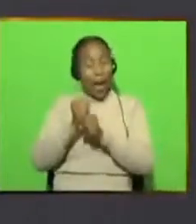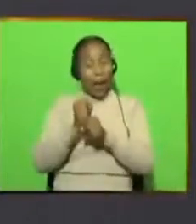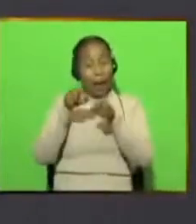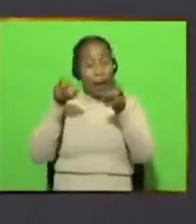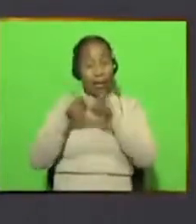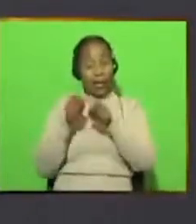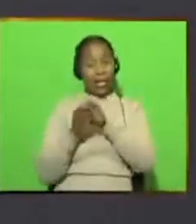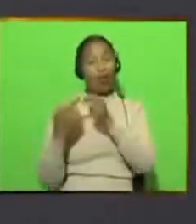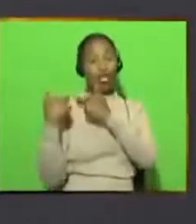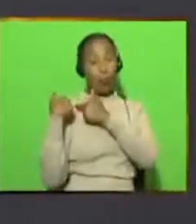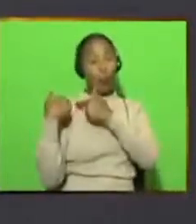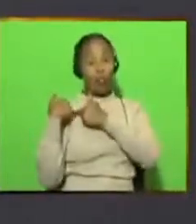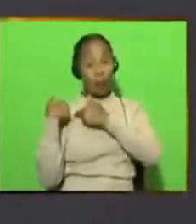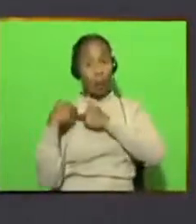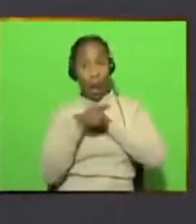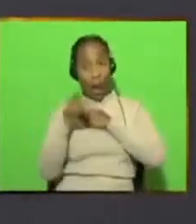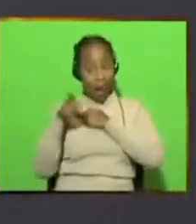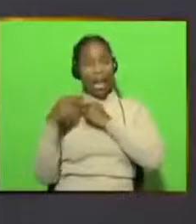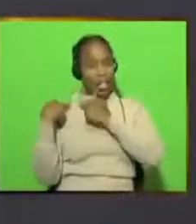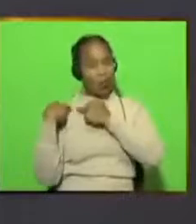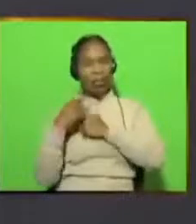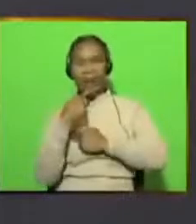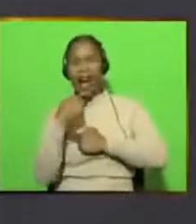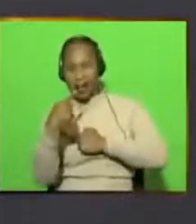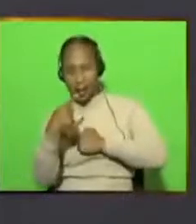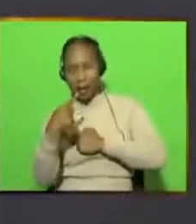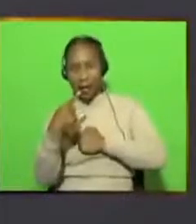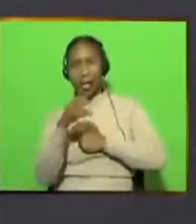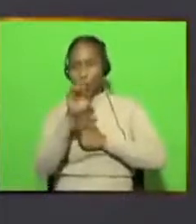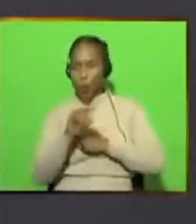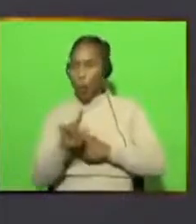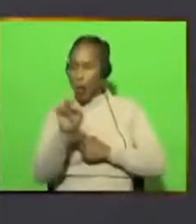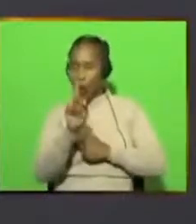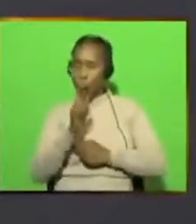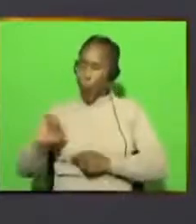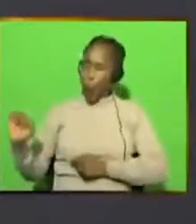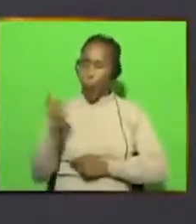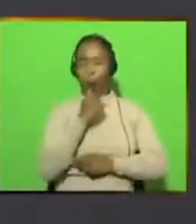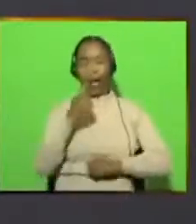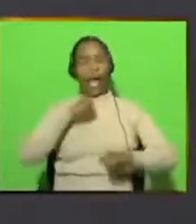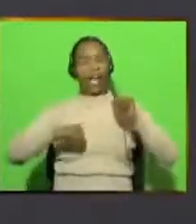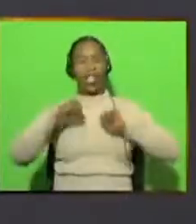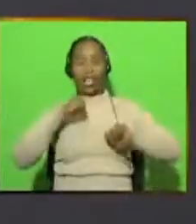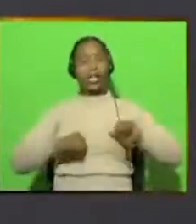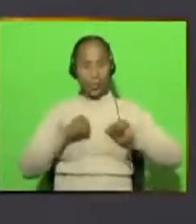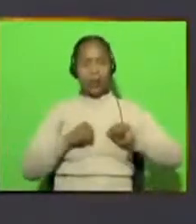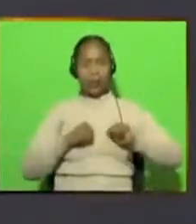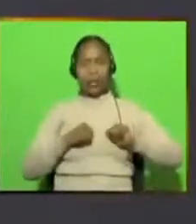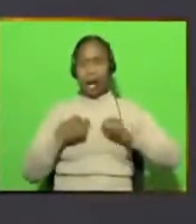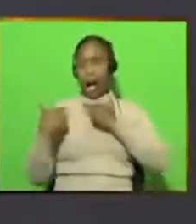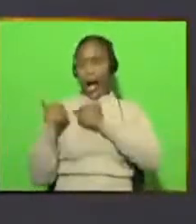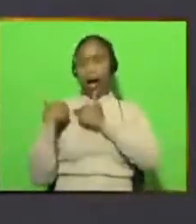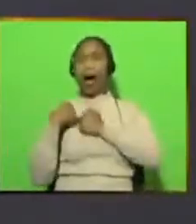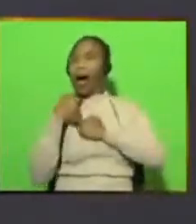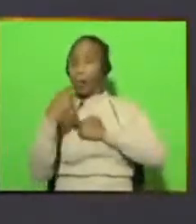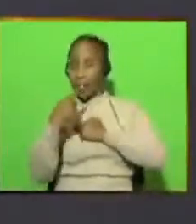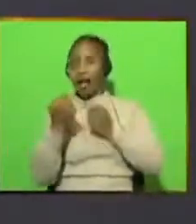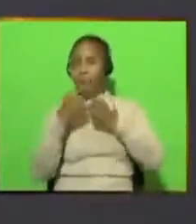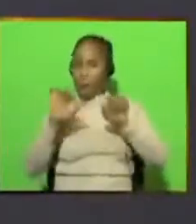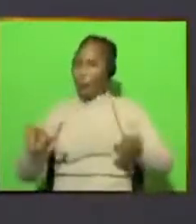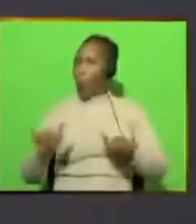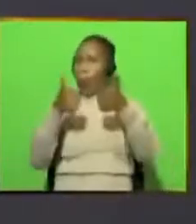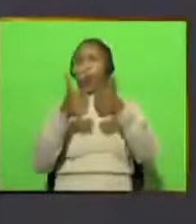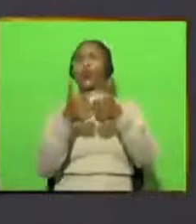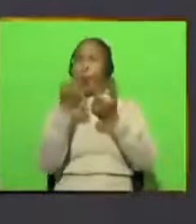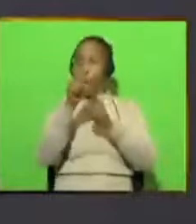together, so that our people will know that all actions will be held accountable for the good of all the people. And that